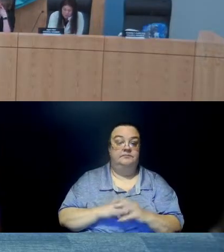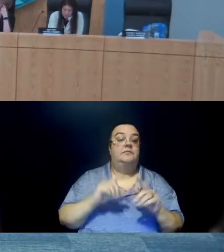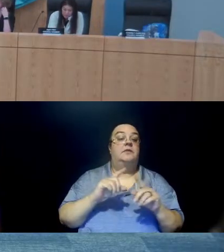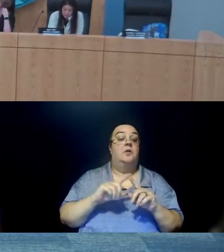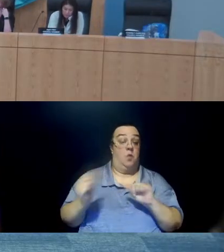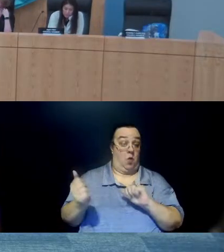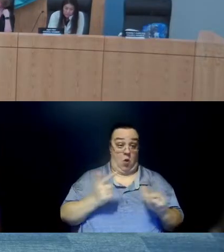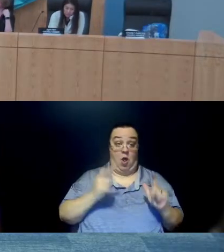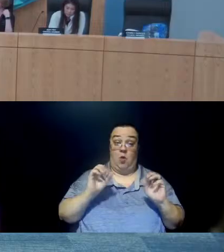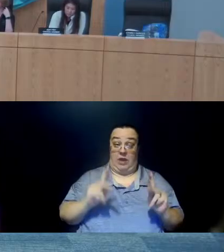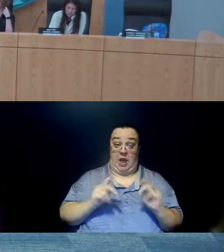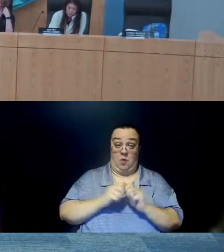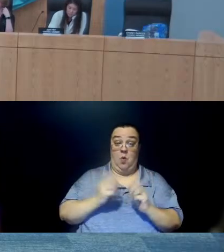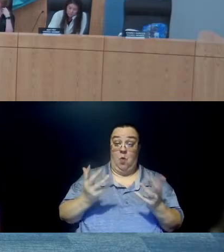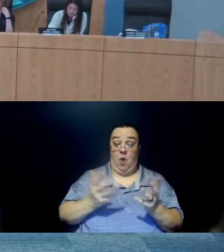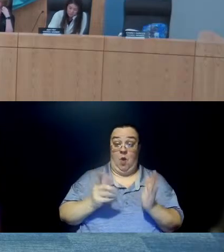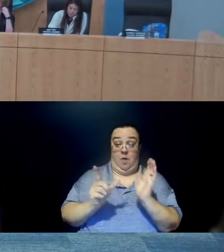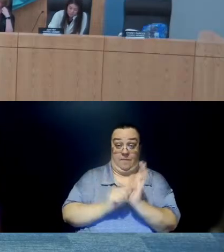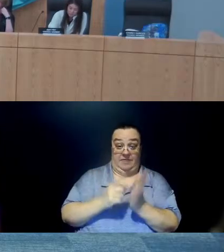what we're publishing next week?